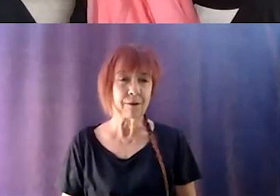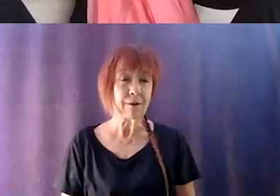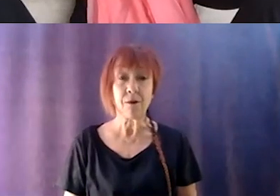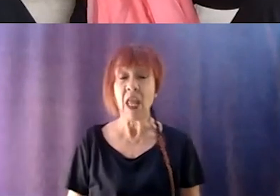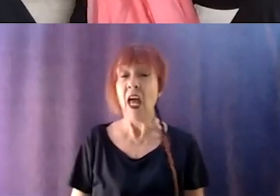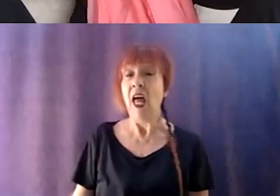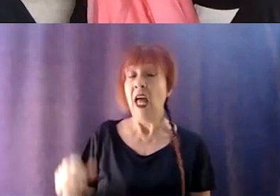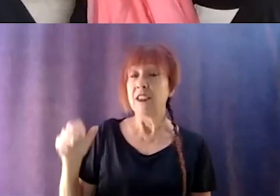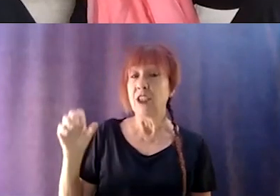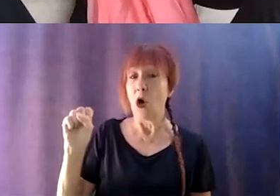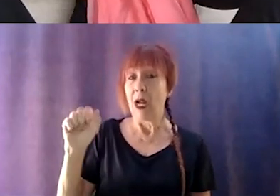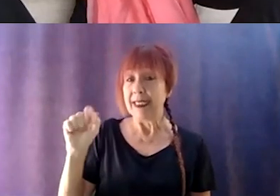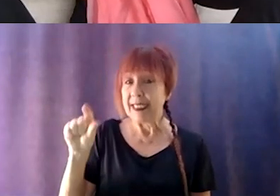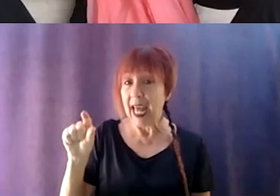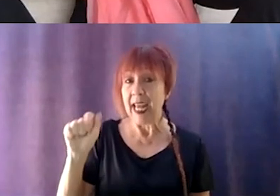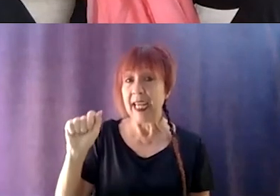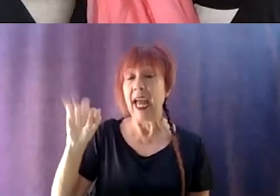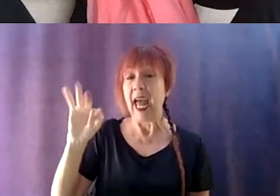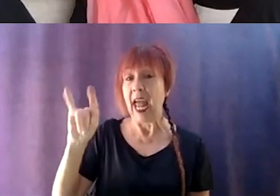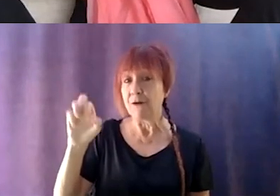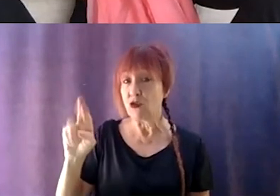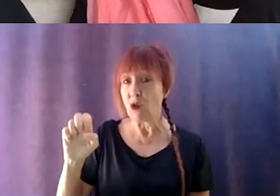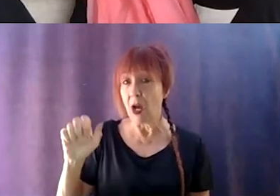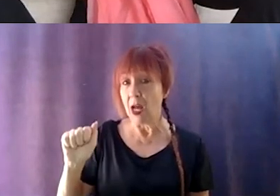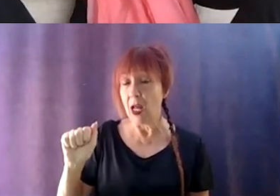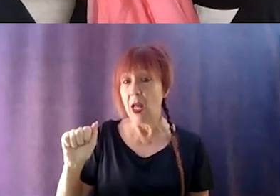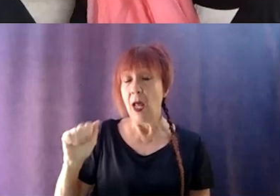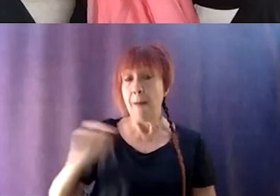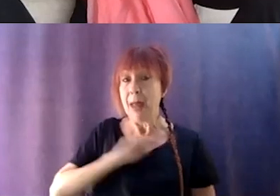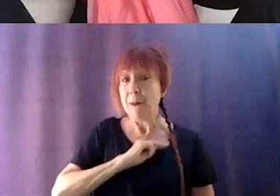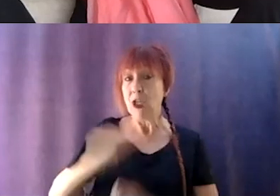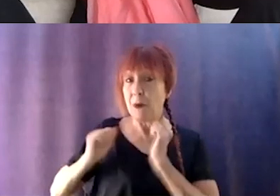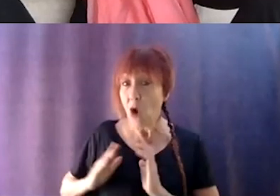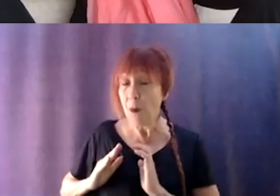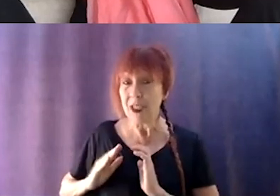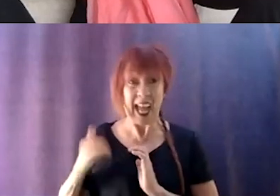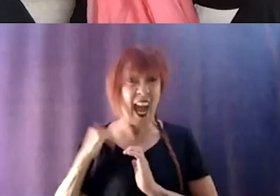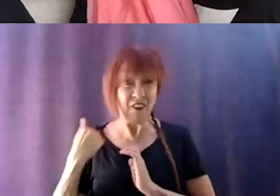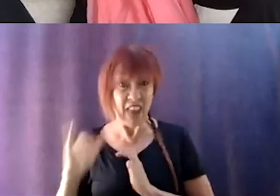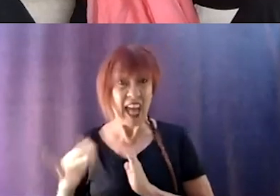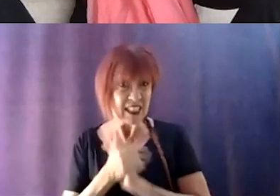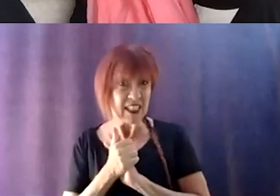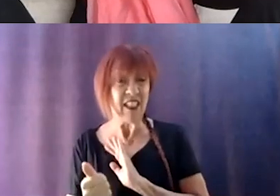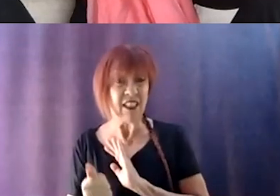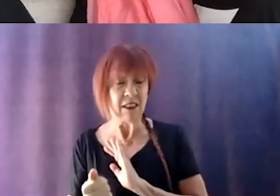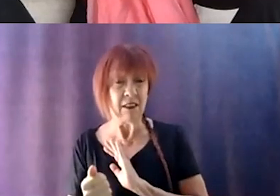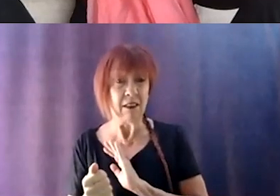have training and experience of doing just that. You know, that's what we work on in class and in our art. I love that. Ryan,